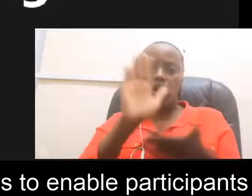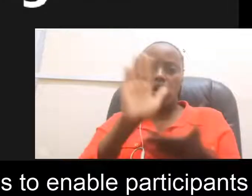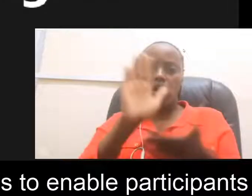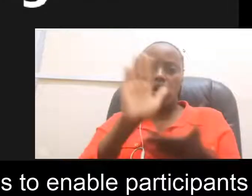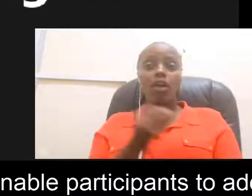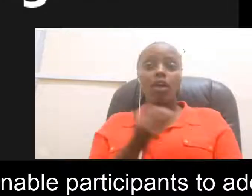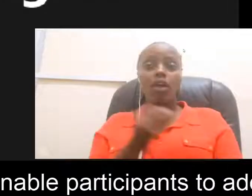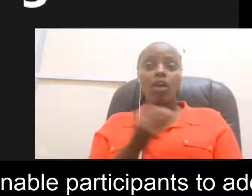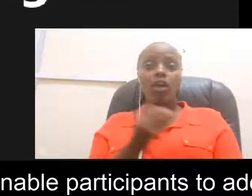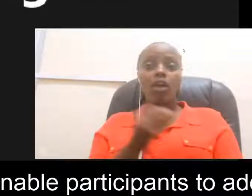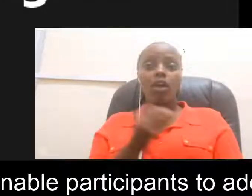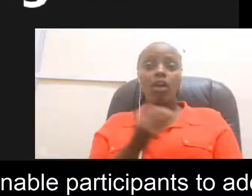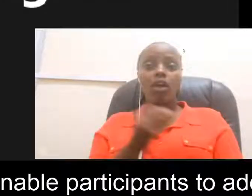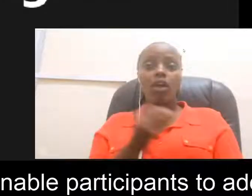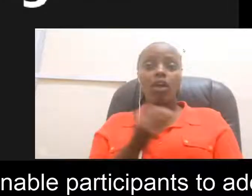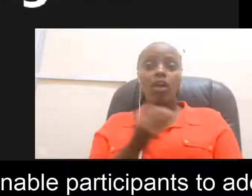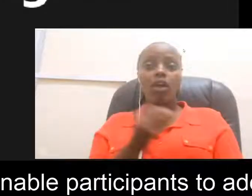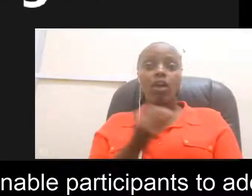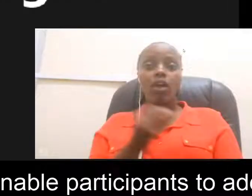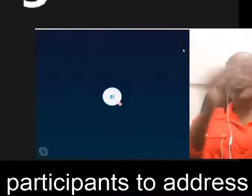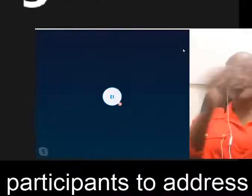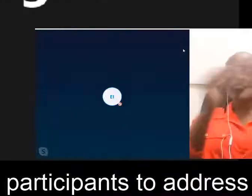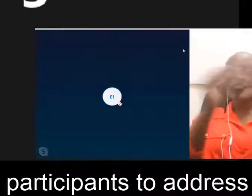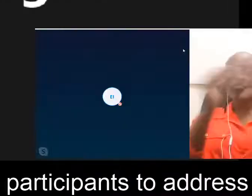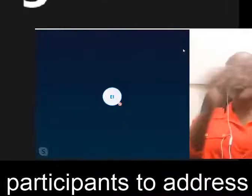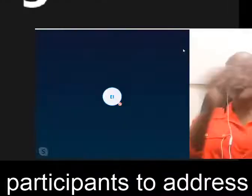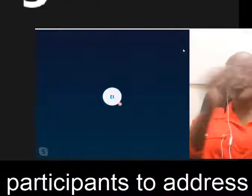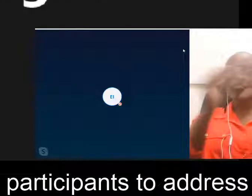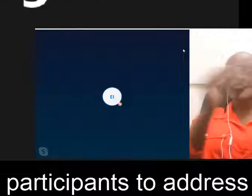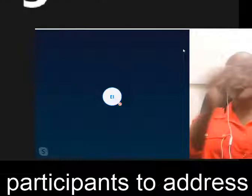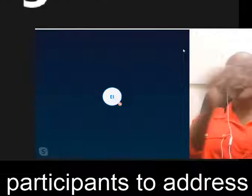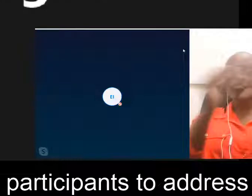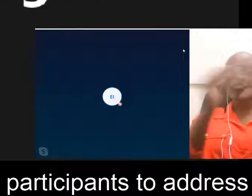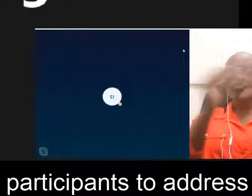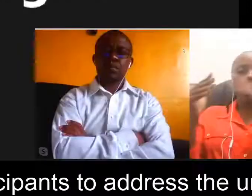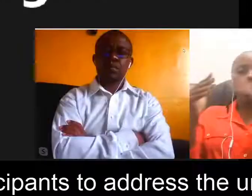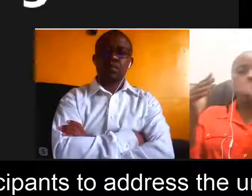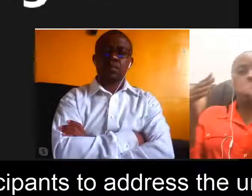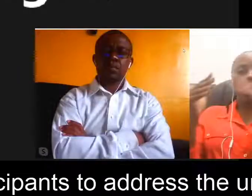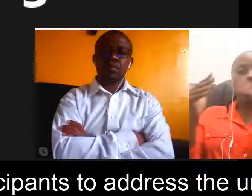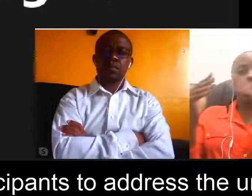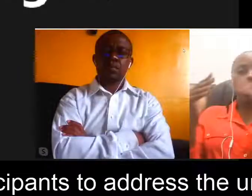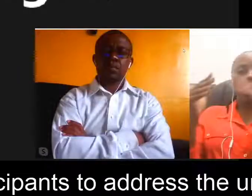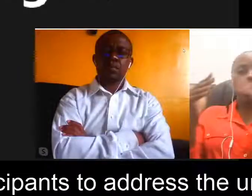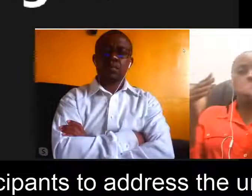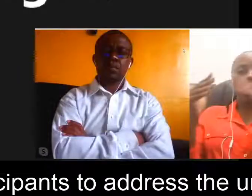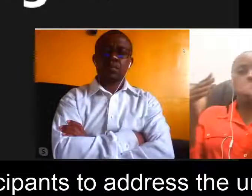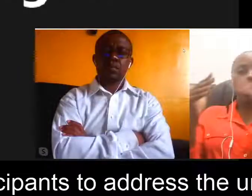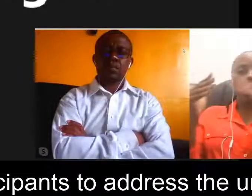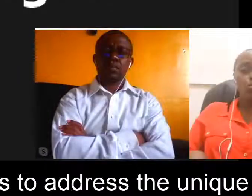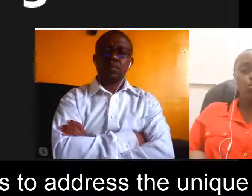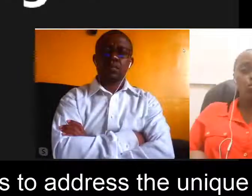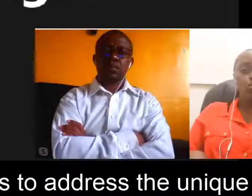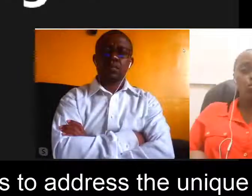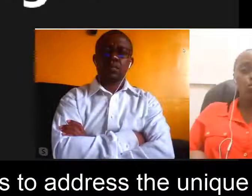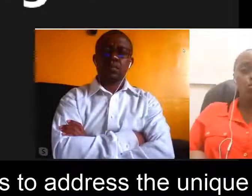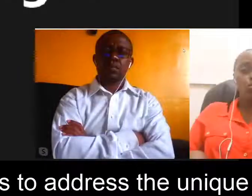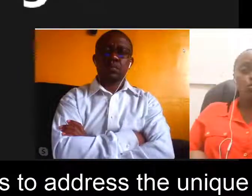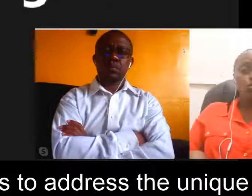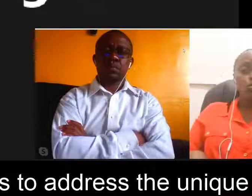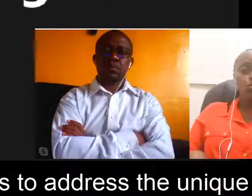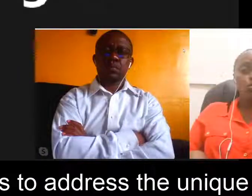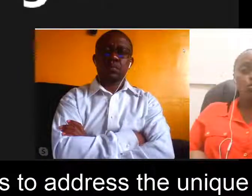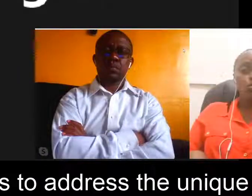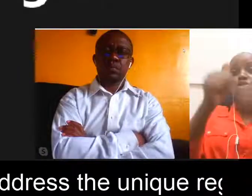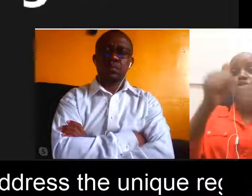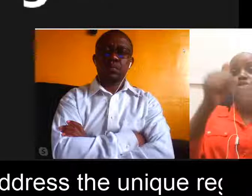our strategic framework, and to try to see how the CSO Forum can survive the various scenarios that are thrust onto